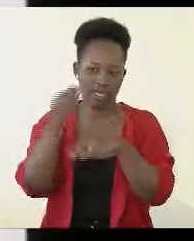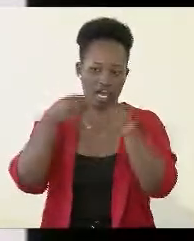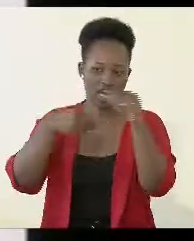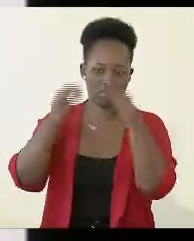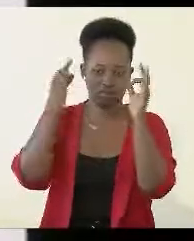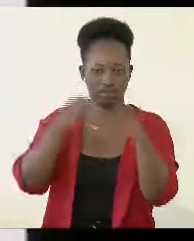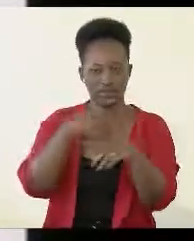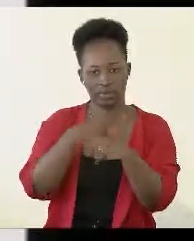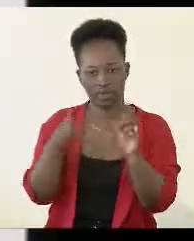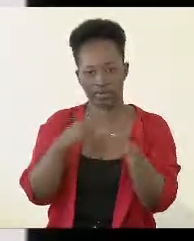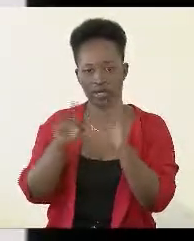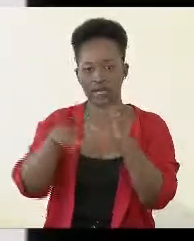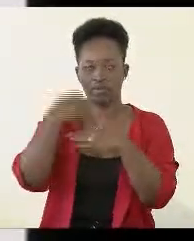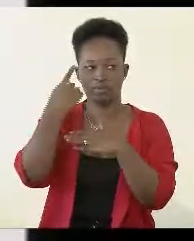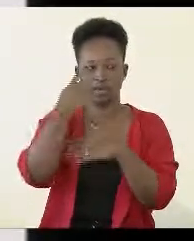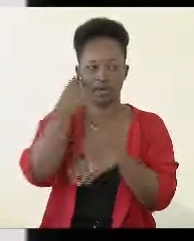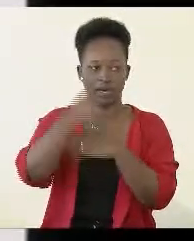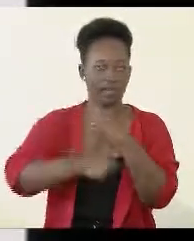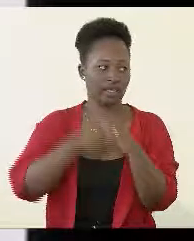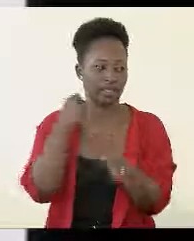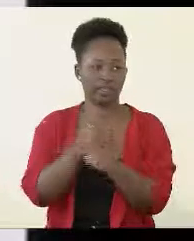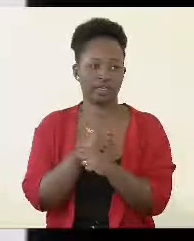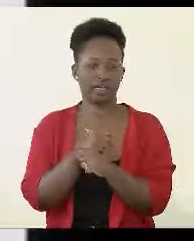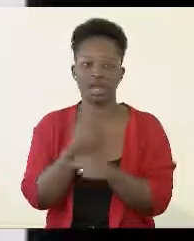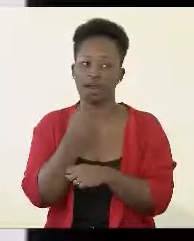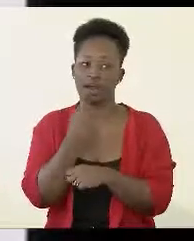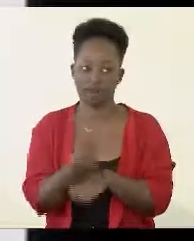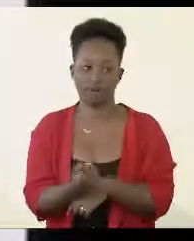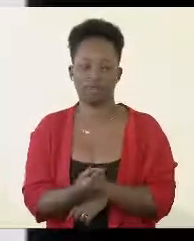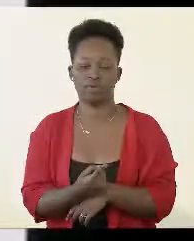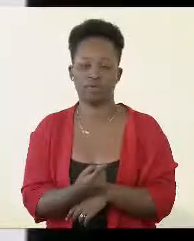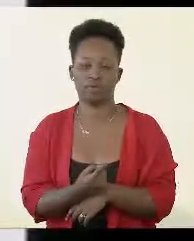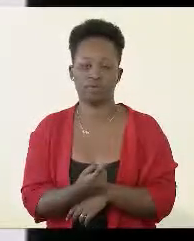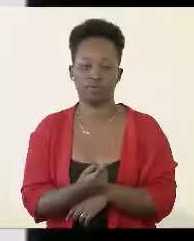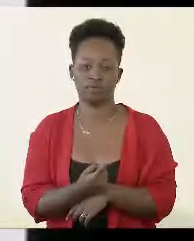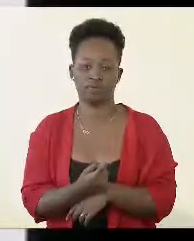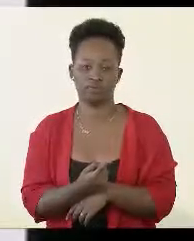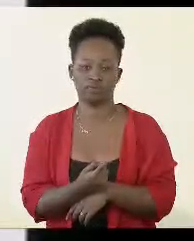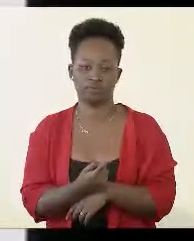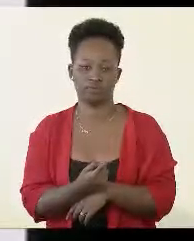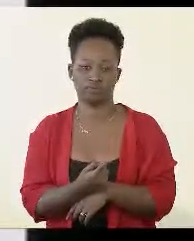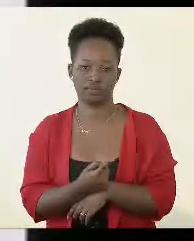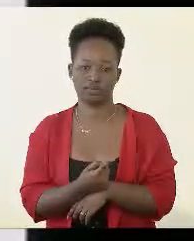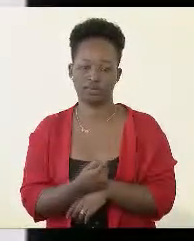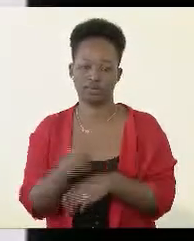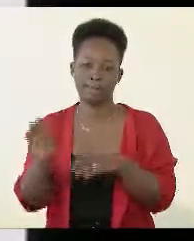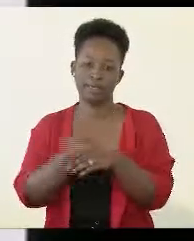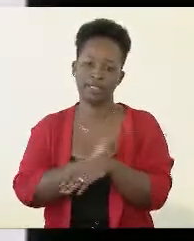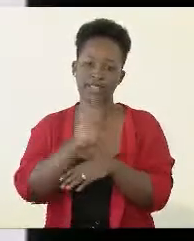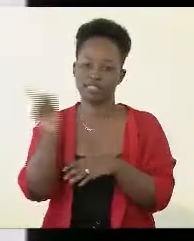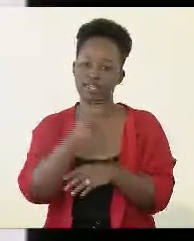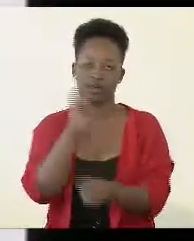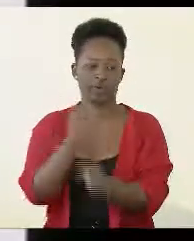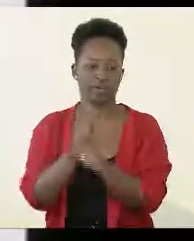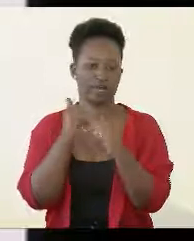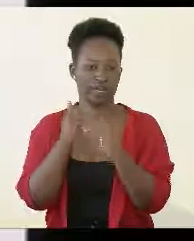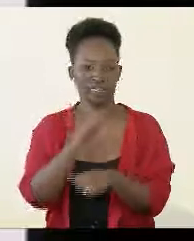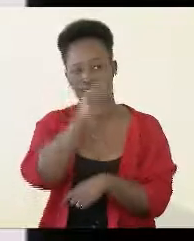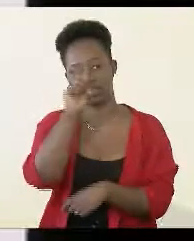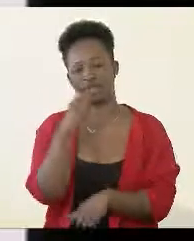various products after 1 year of operation. He said it was not doing well. After 1 year, he